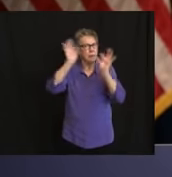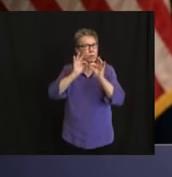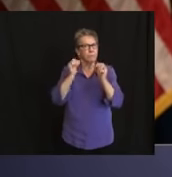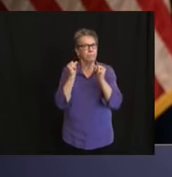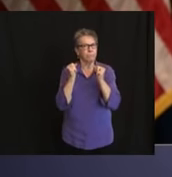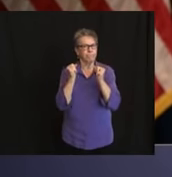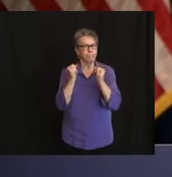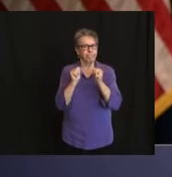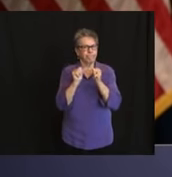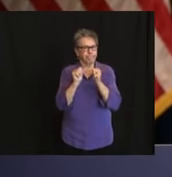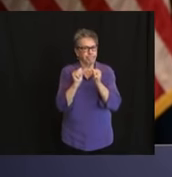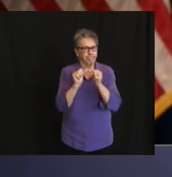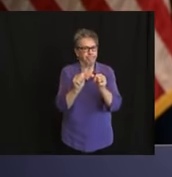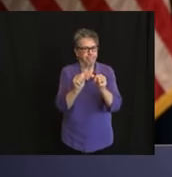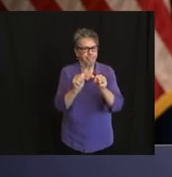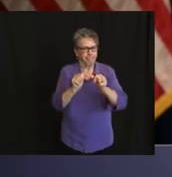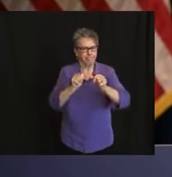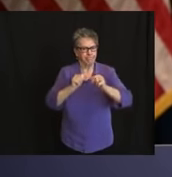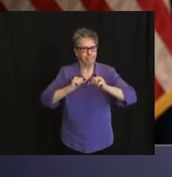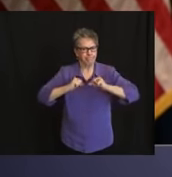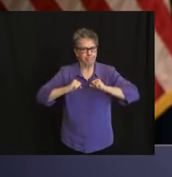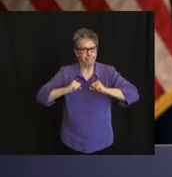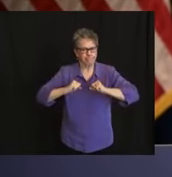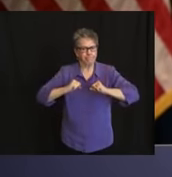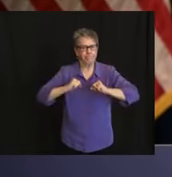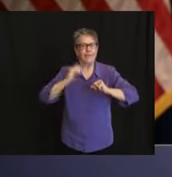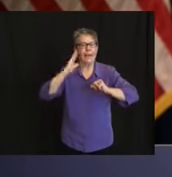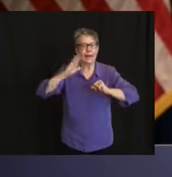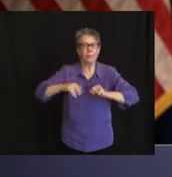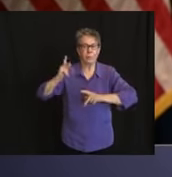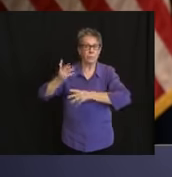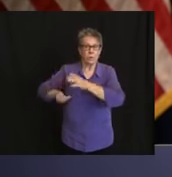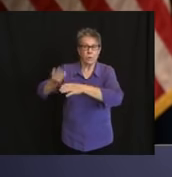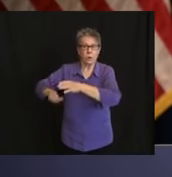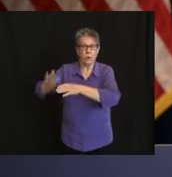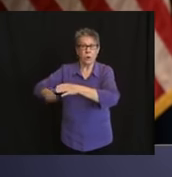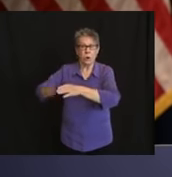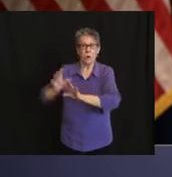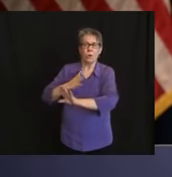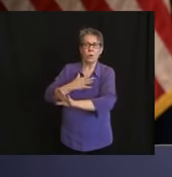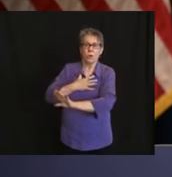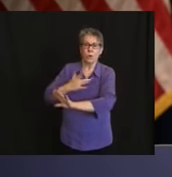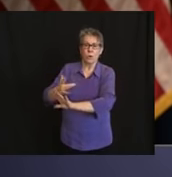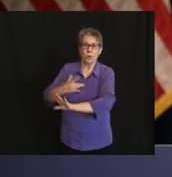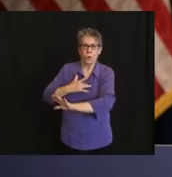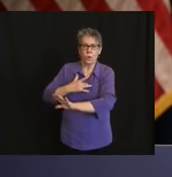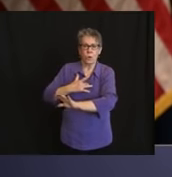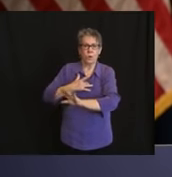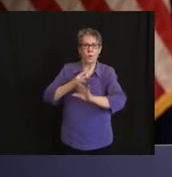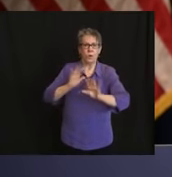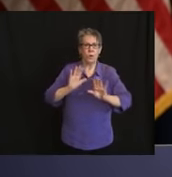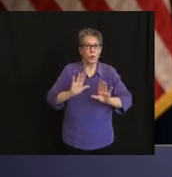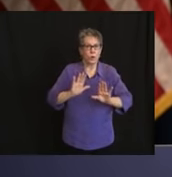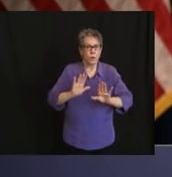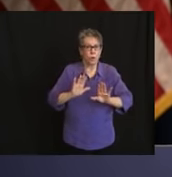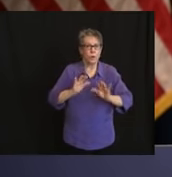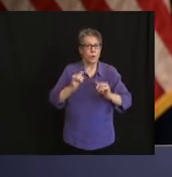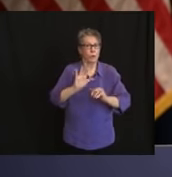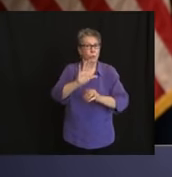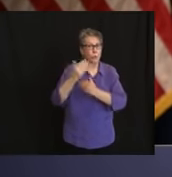already. But we will get through this, assuming all 9 million of us do our part. We will get through this together,